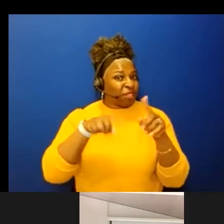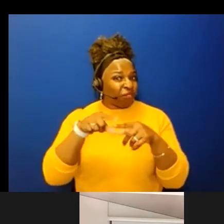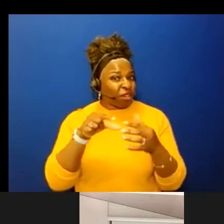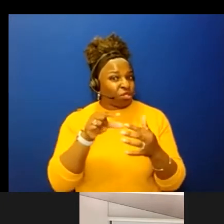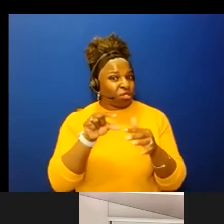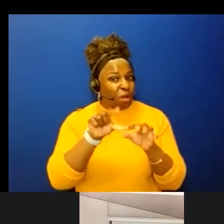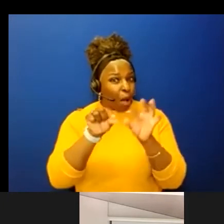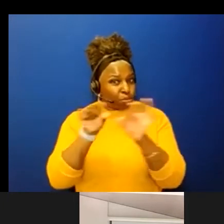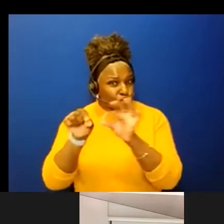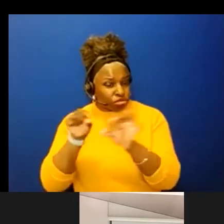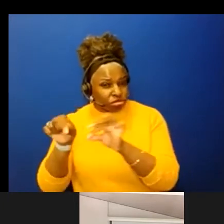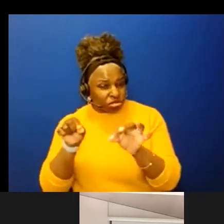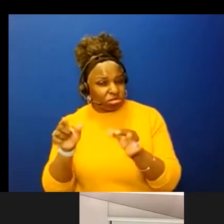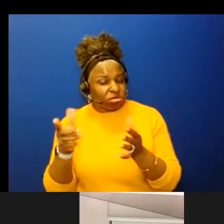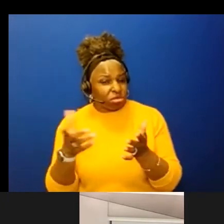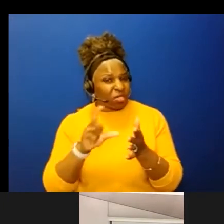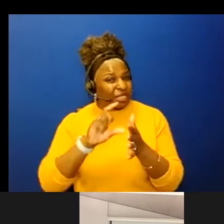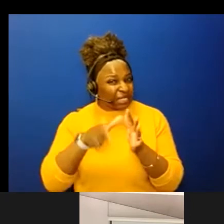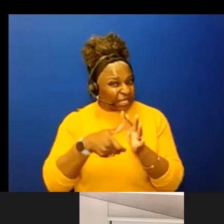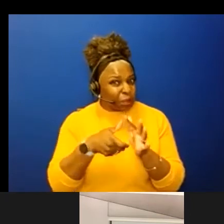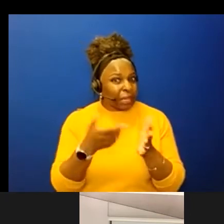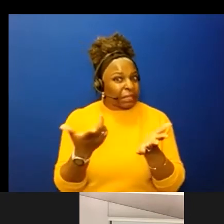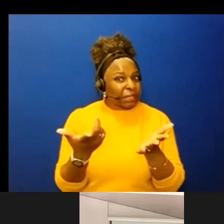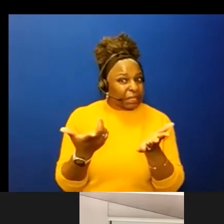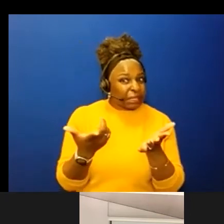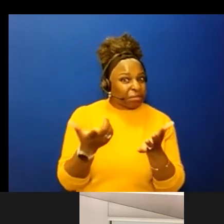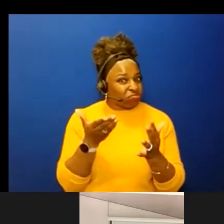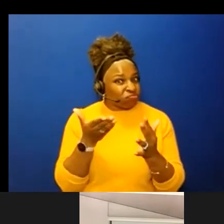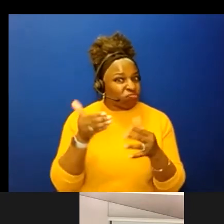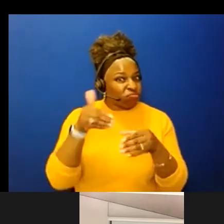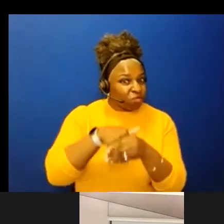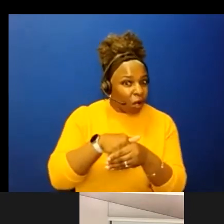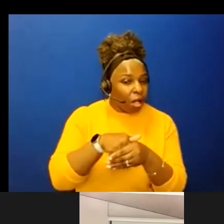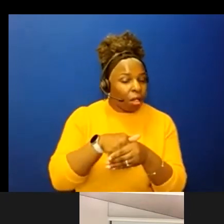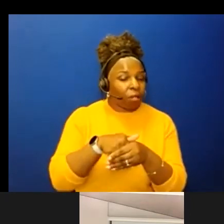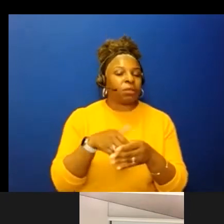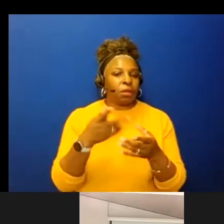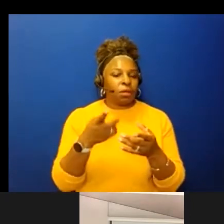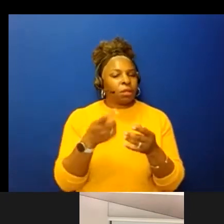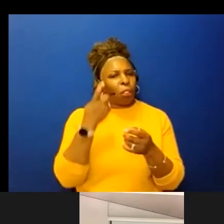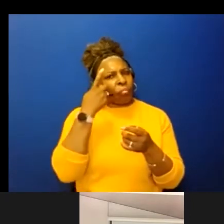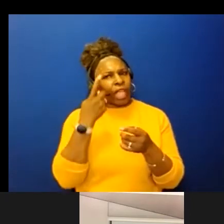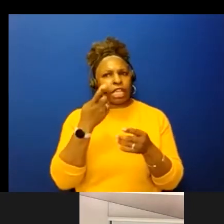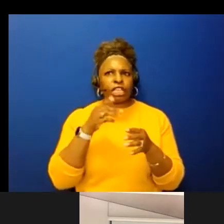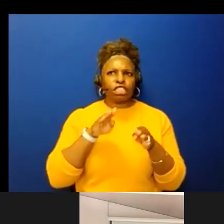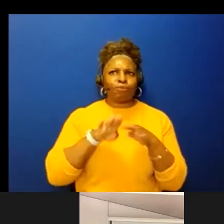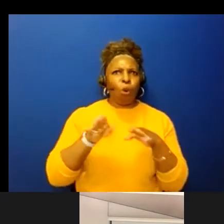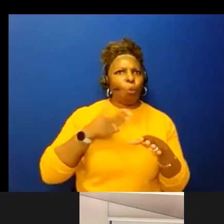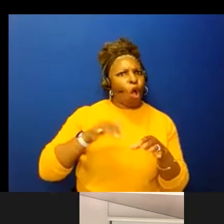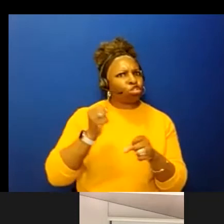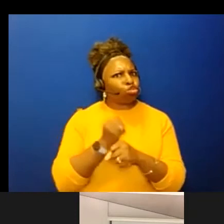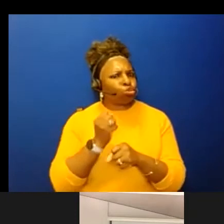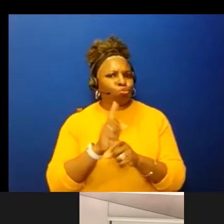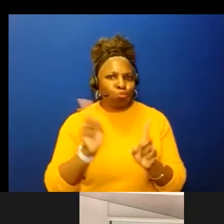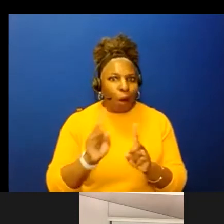But literally, I would try and think, Sophia, what you want to have a go at, and then look for a club or an opportunity near you and reach out and try